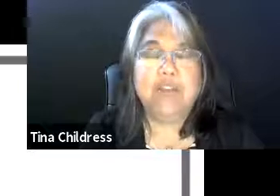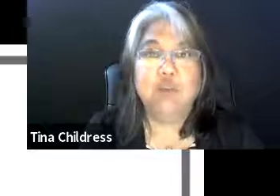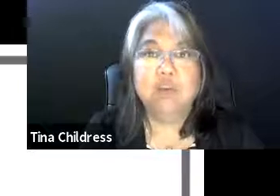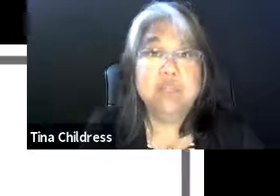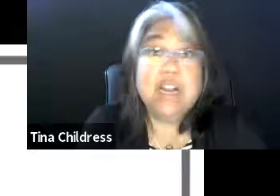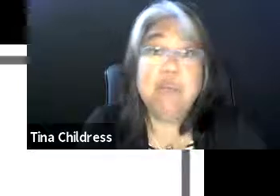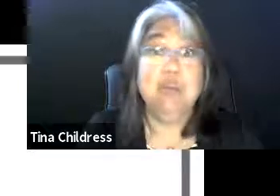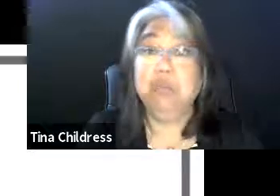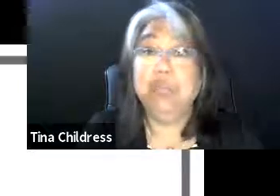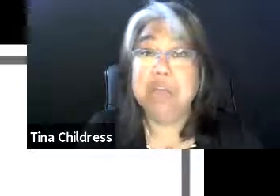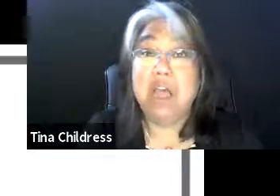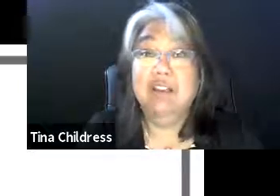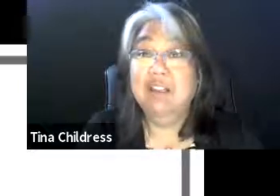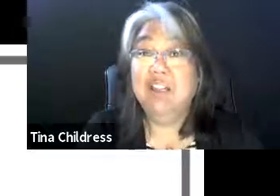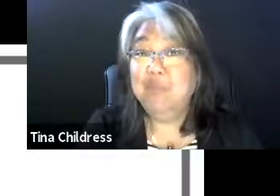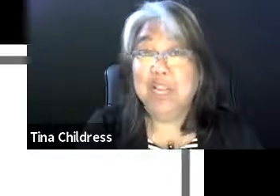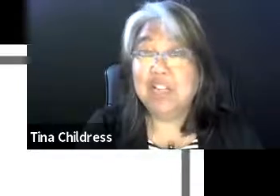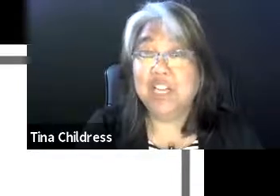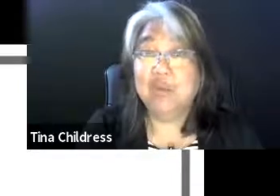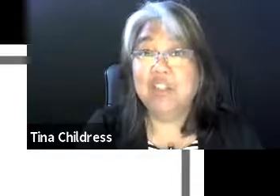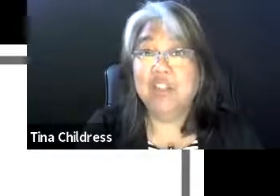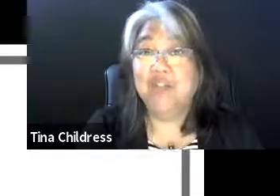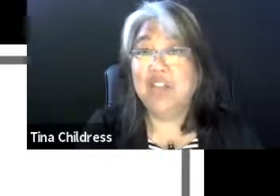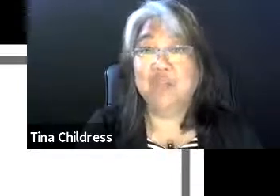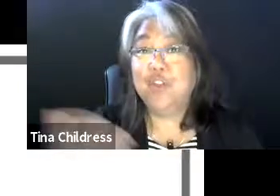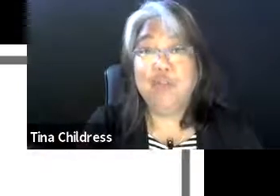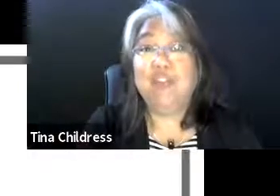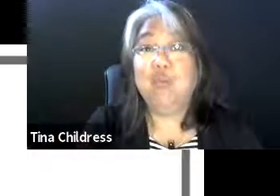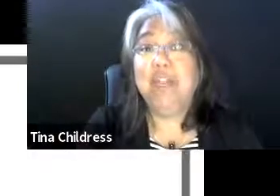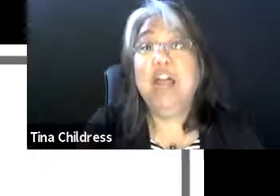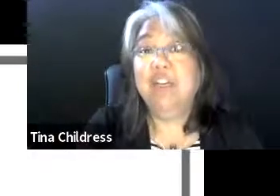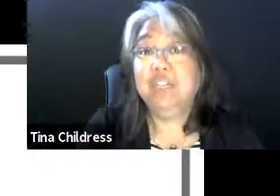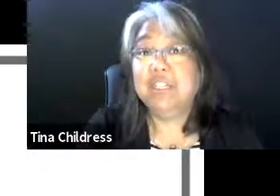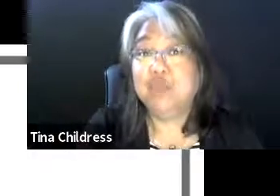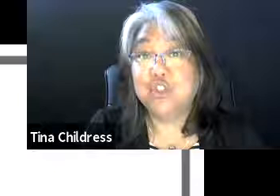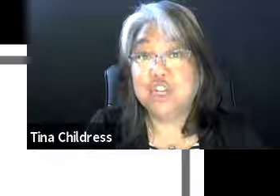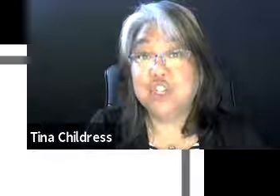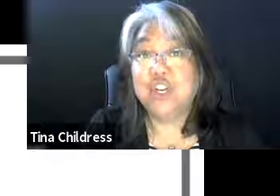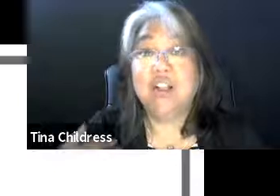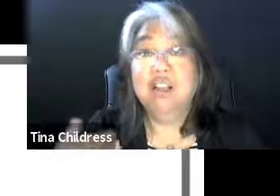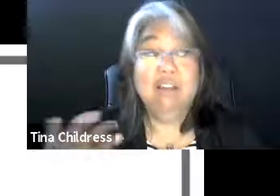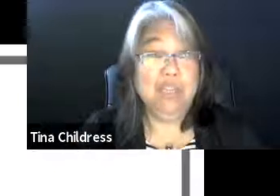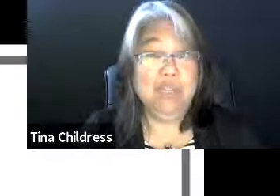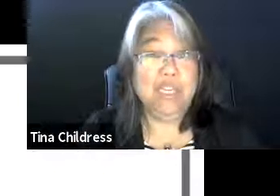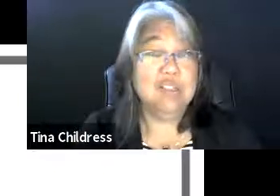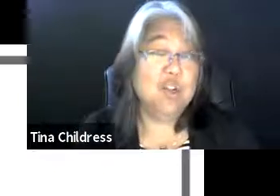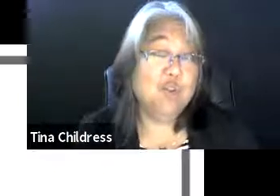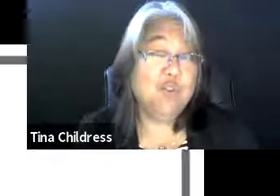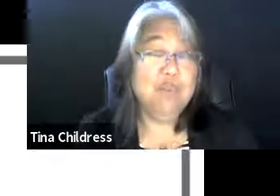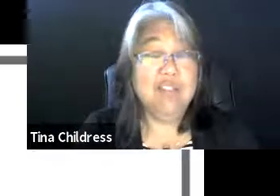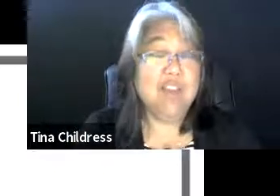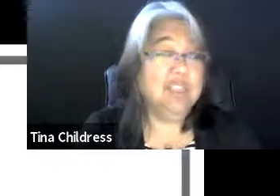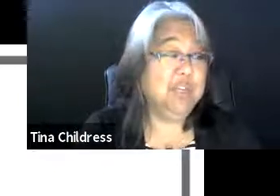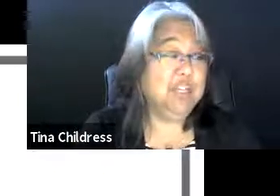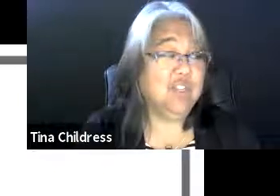other platforms that I probably would not have made contact with if not for the fact that we now have this infrastructure in place. So